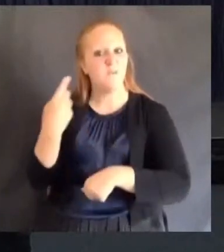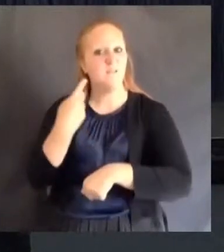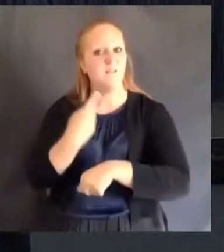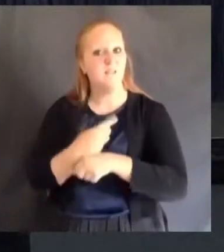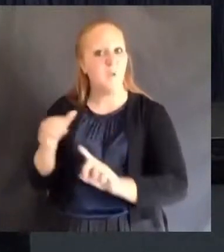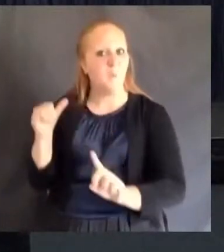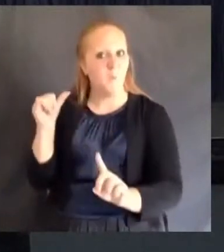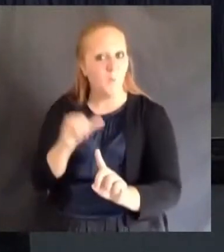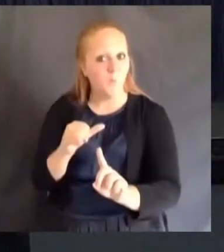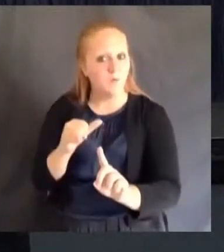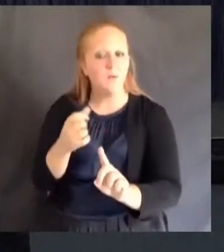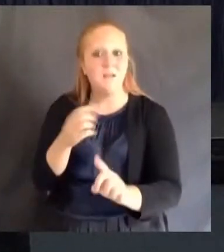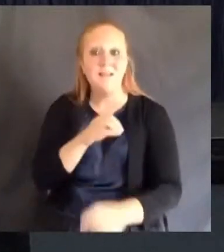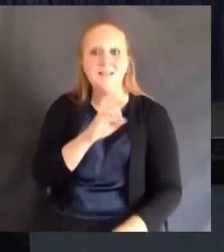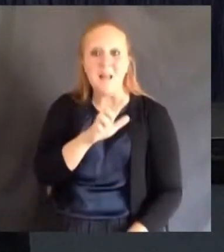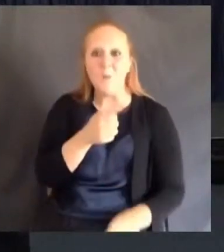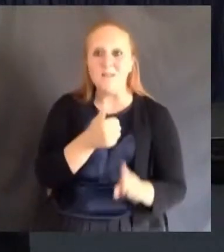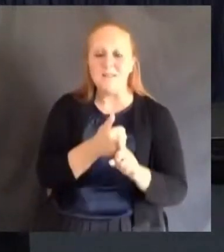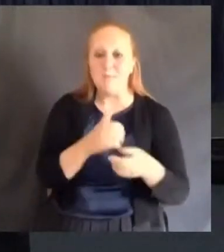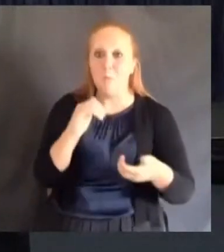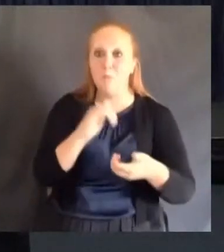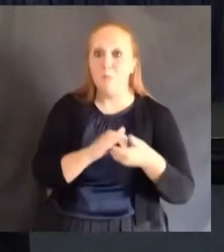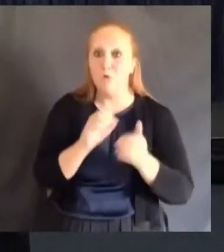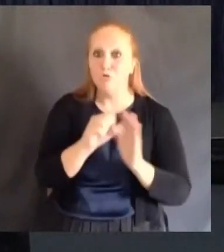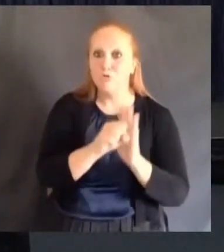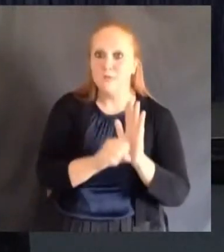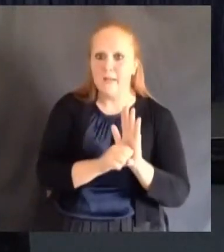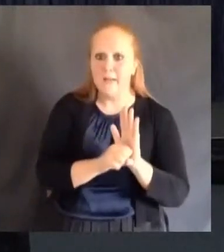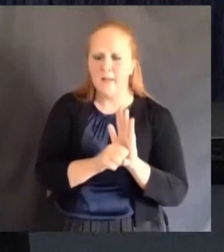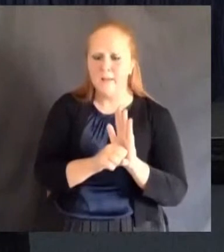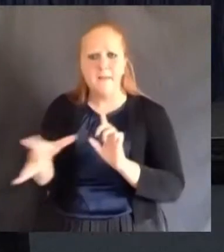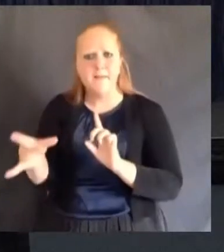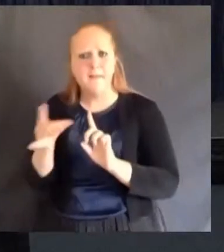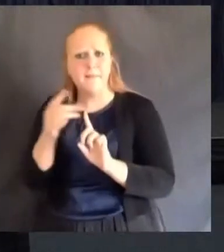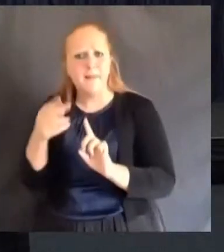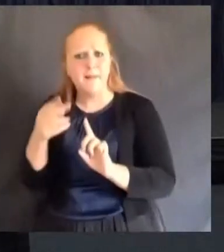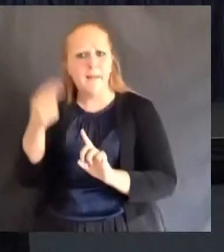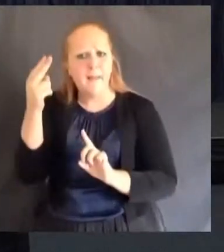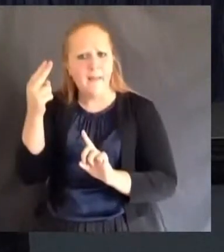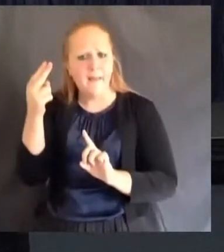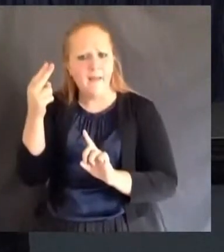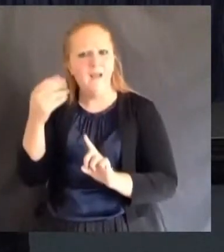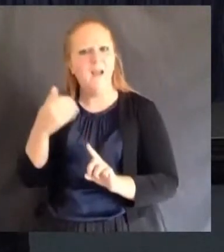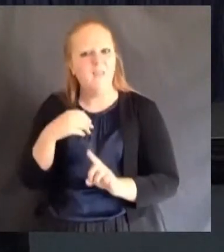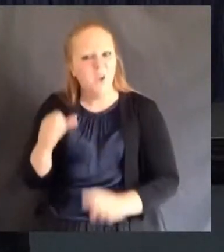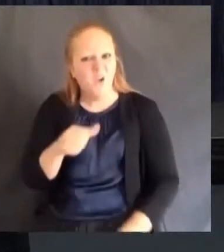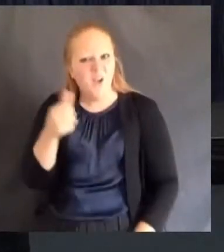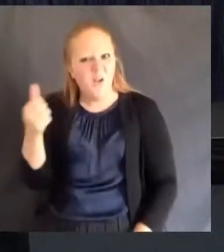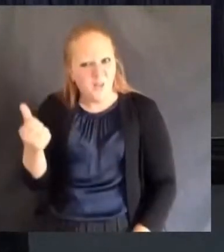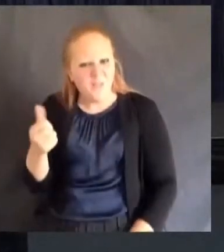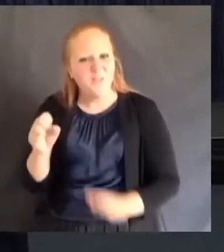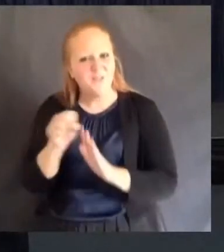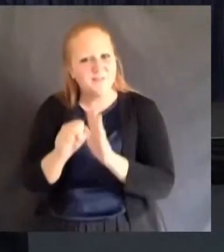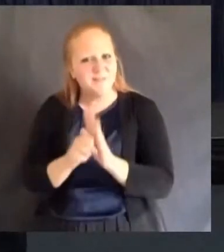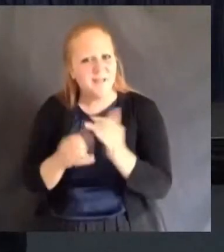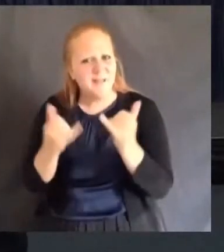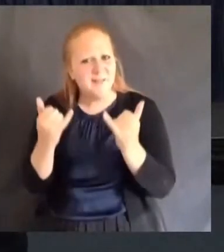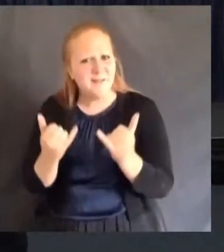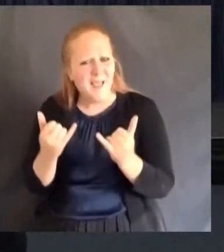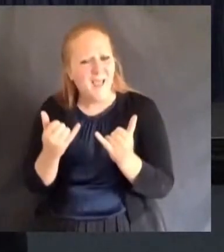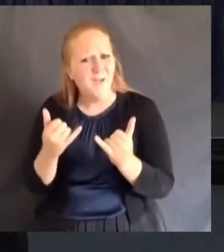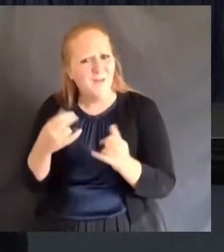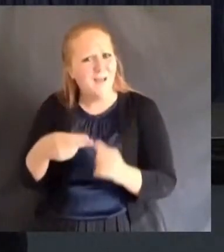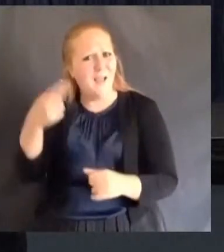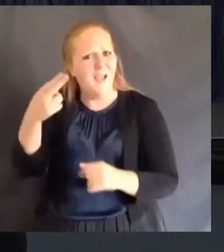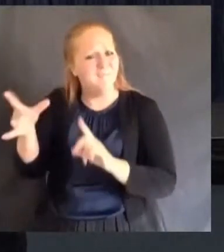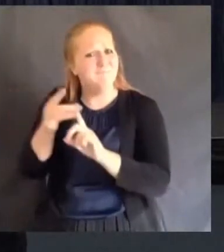is a partner state, that its infection rate is not in the same league as the other states where they're going up. You know, we have commuters going between Delaware and the tri-state